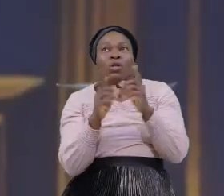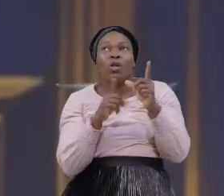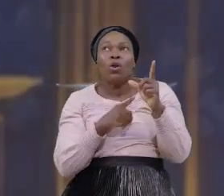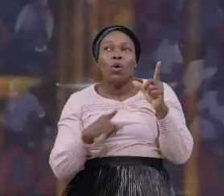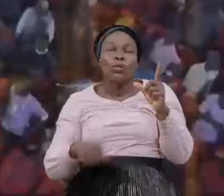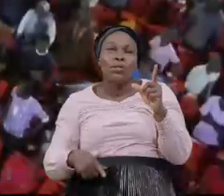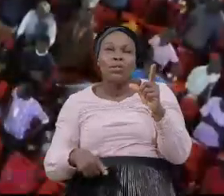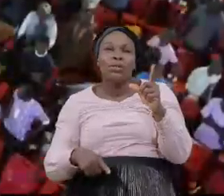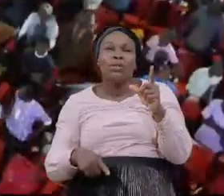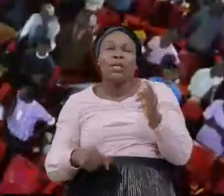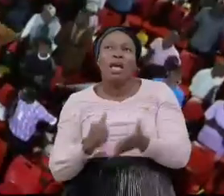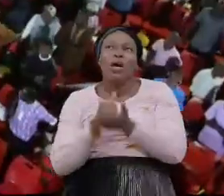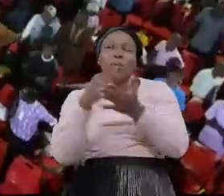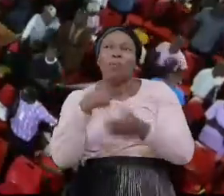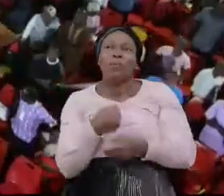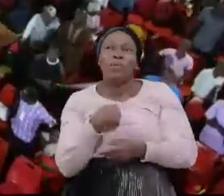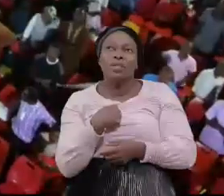up. I am